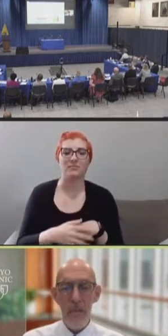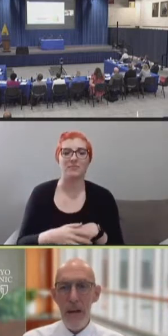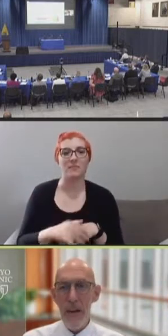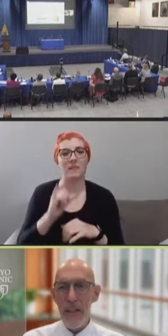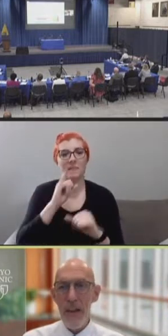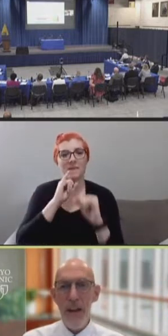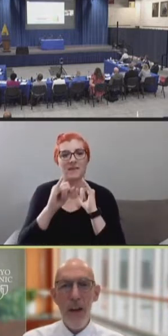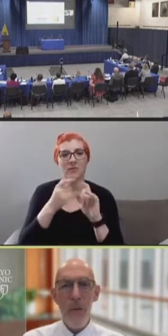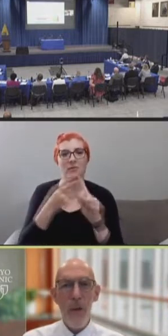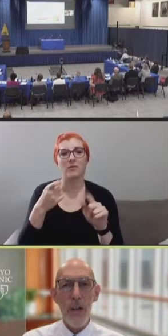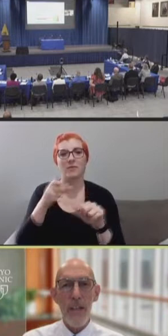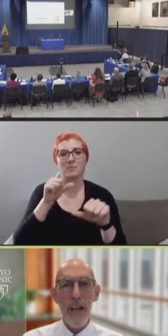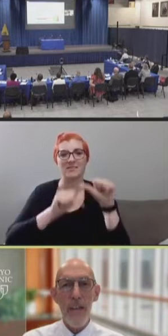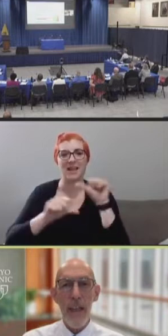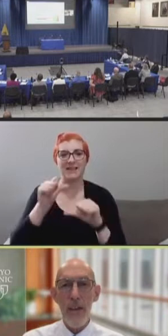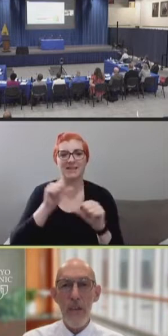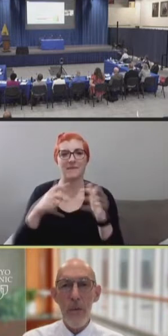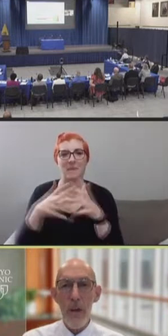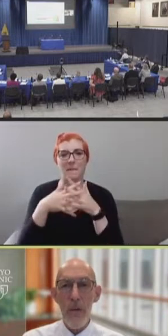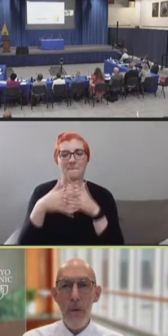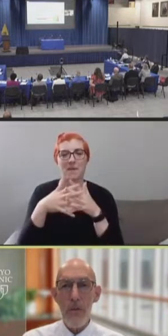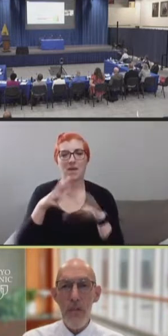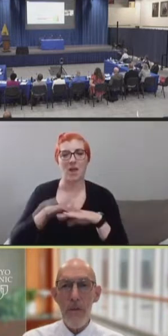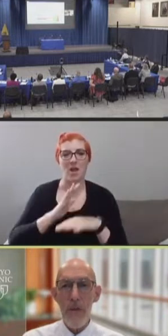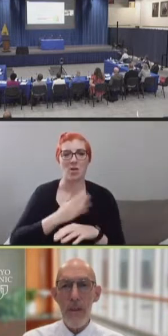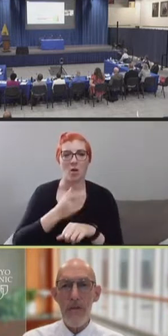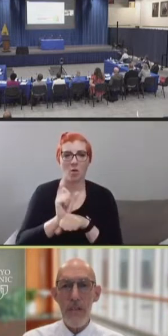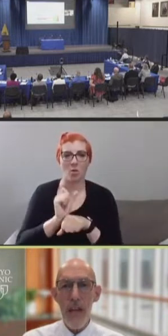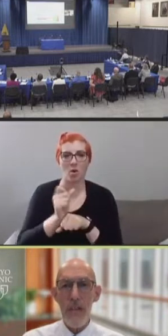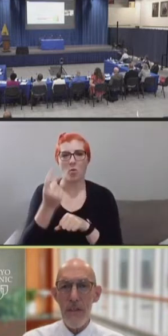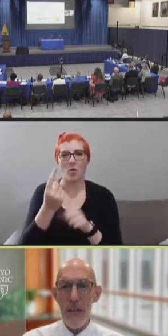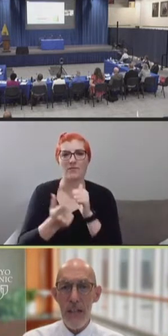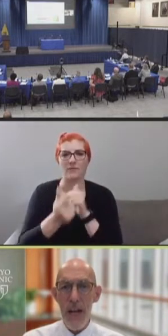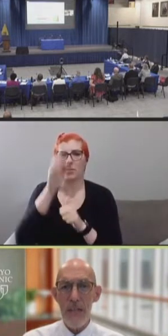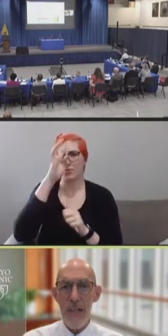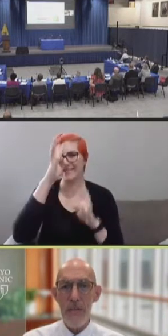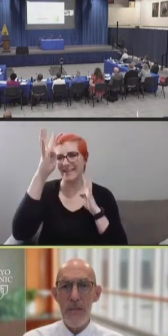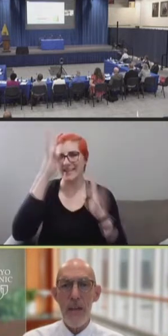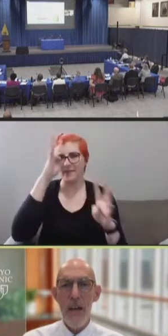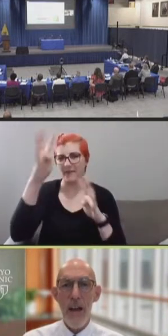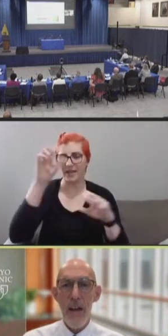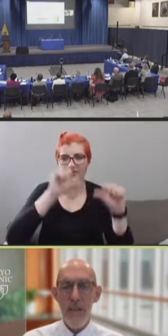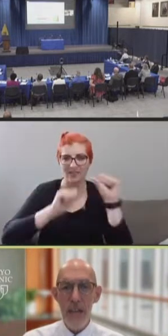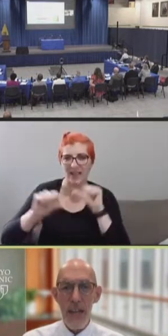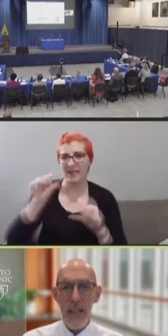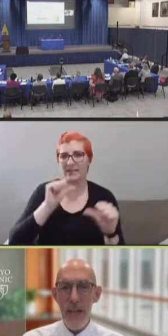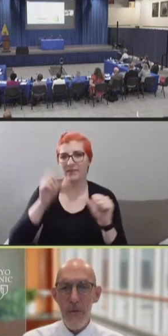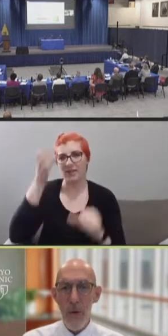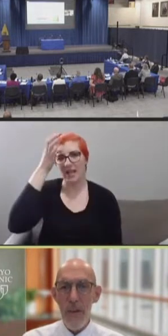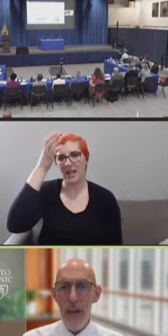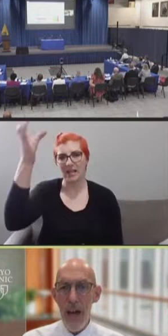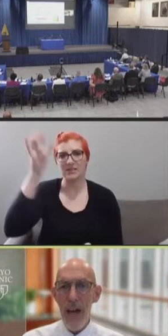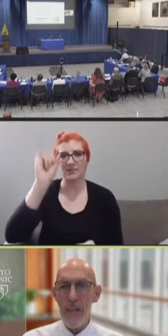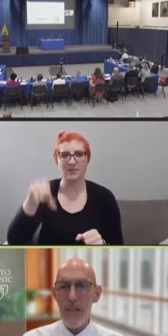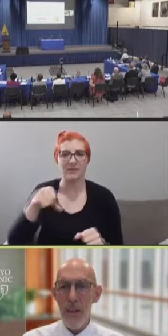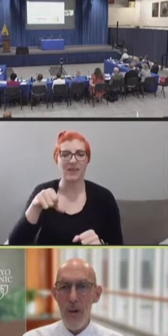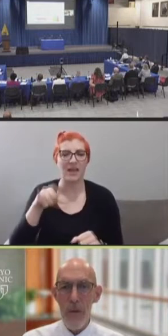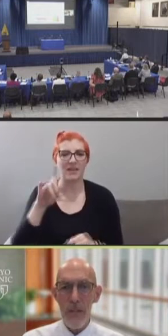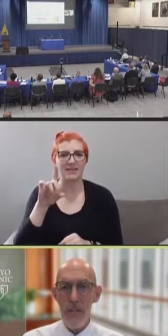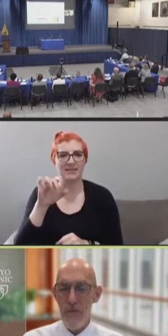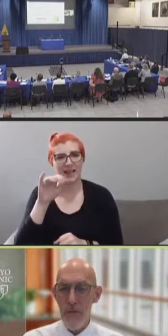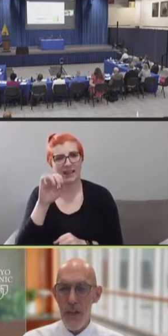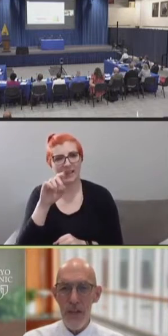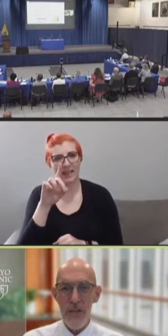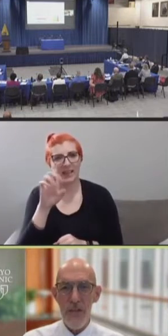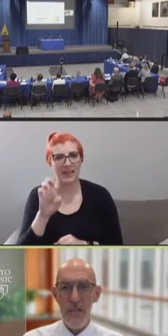Scientific American on our work, and they called it one of the most innovative scientific concepts of the decade in one of the hottest